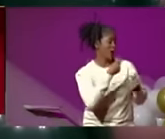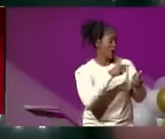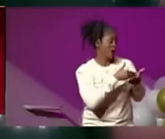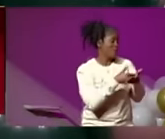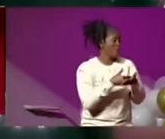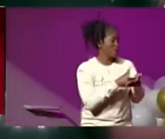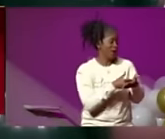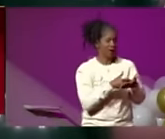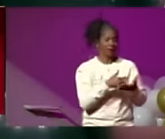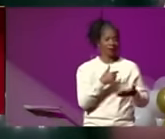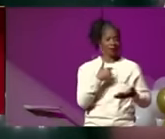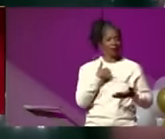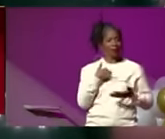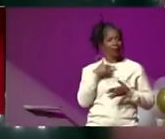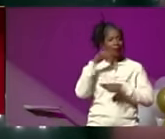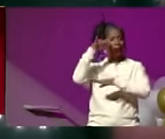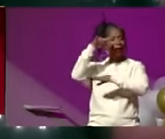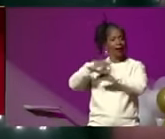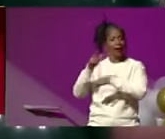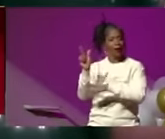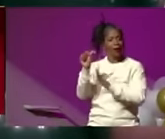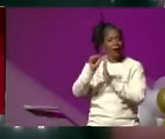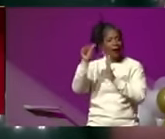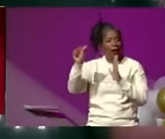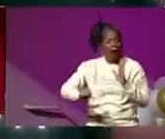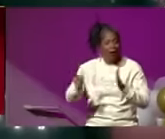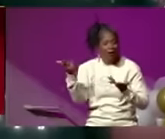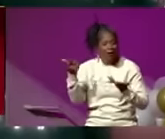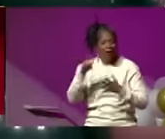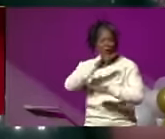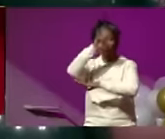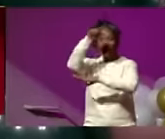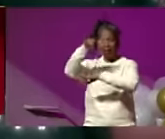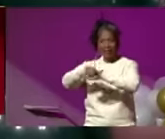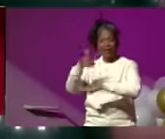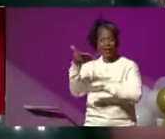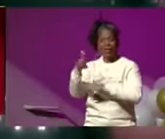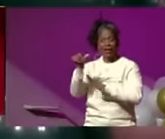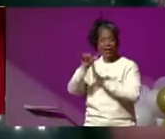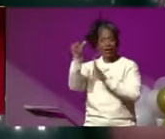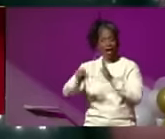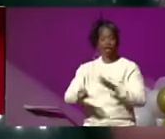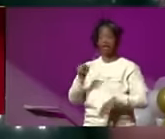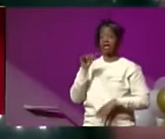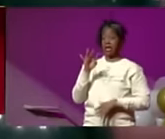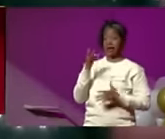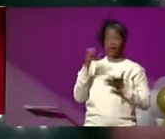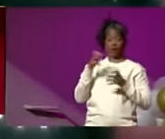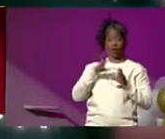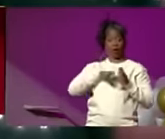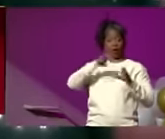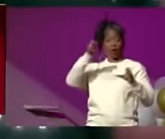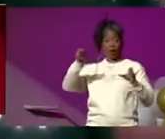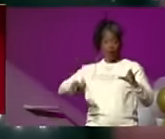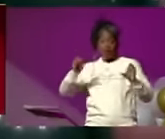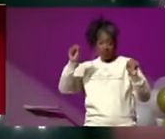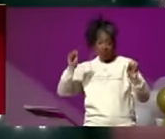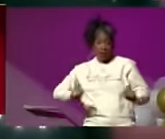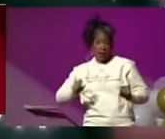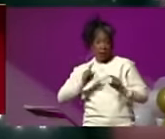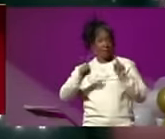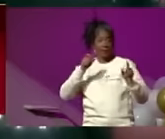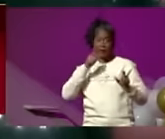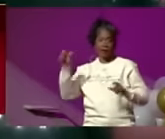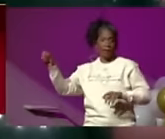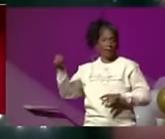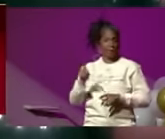grandbaby. Y'all, we landed in Austin. When we land in Austin, they say, if you want to get off the plane, you can, but you won't